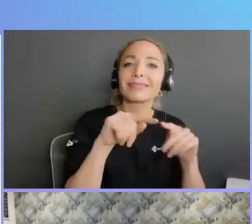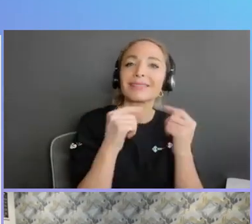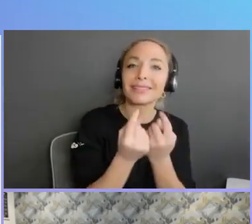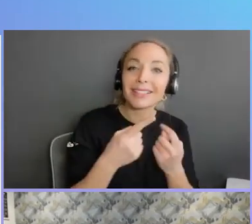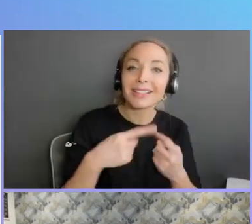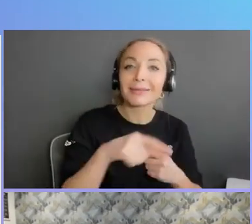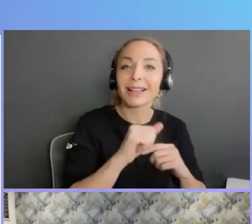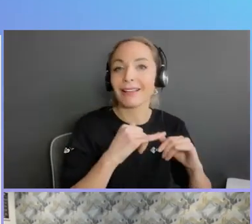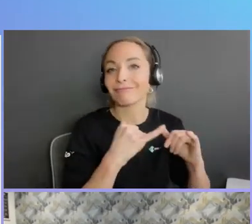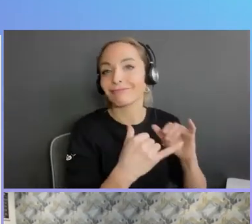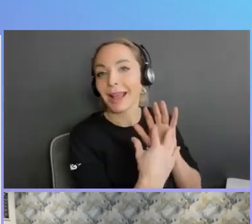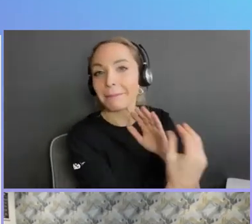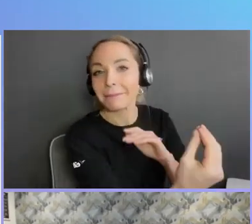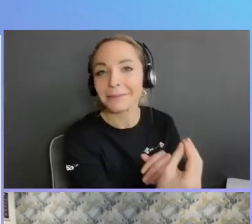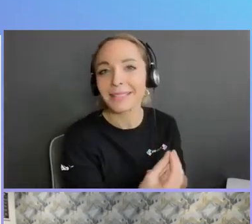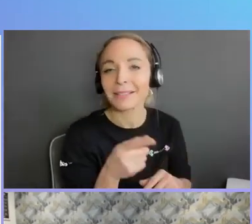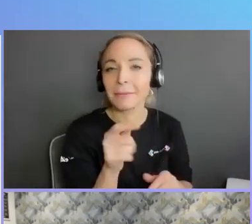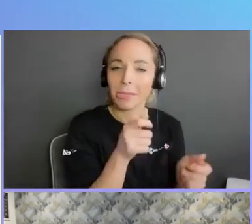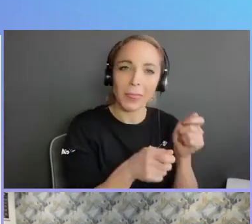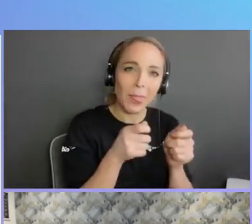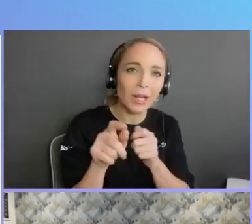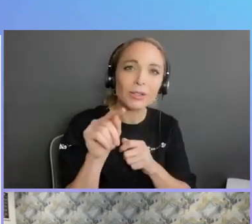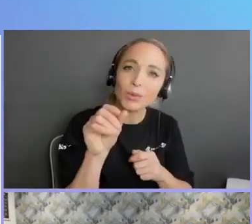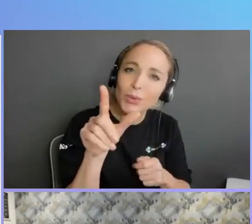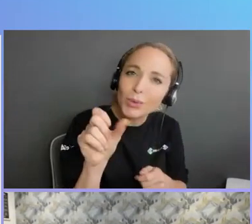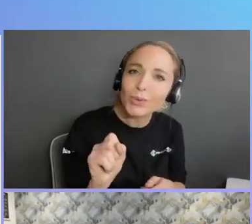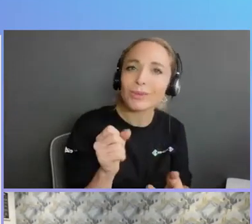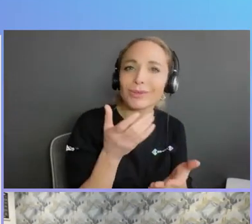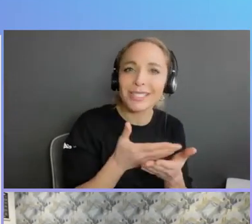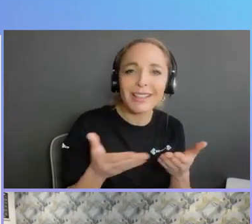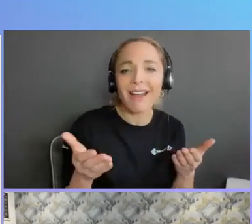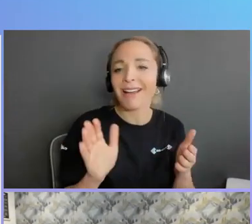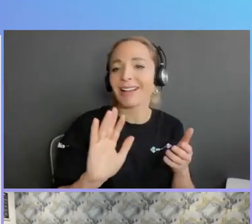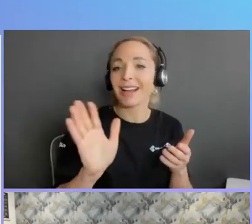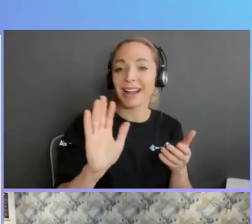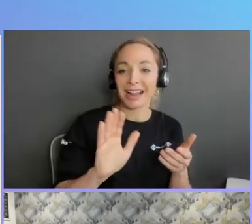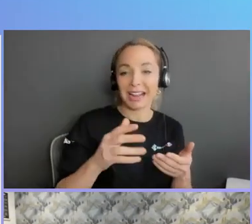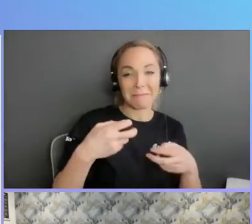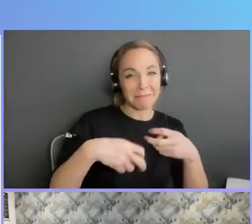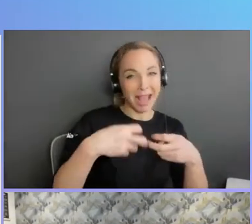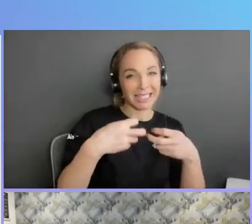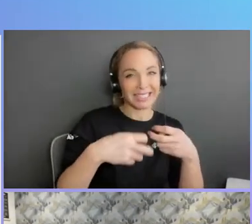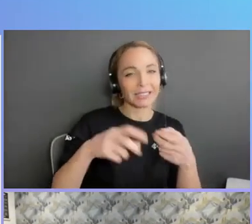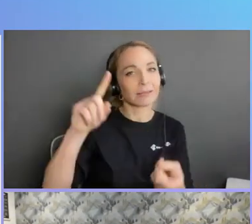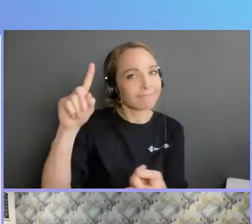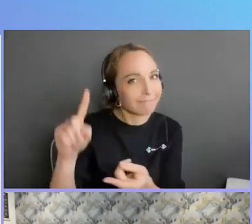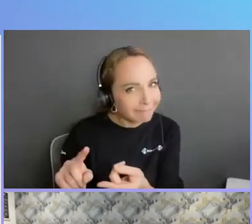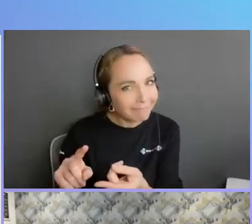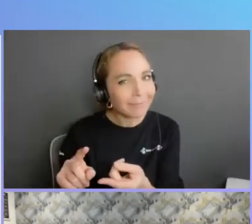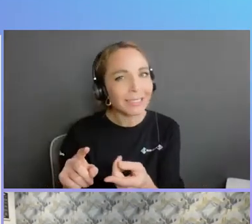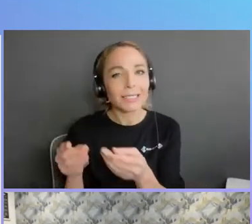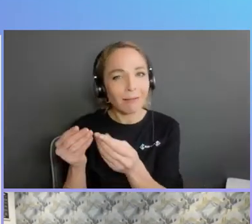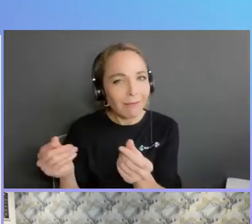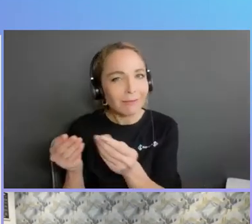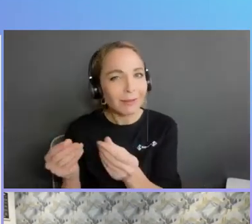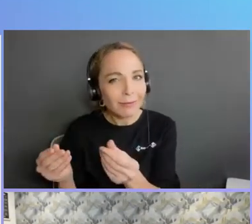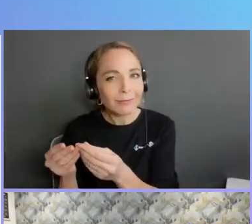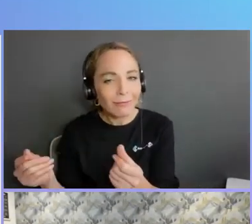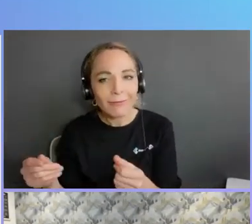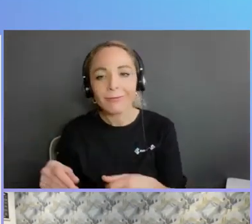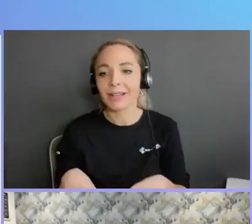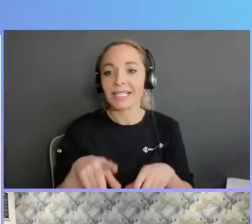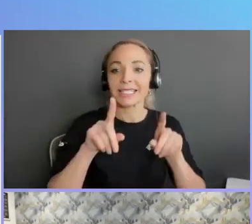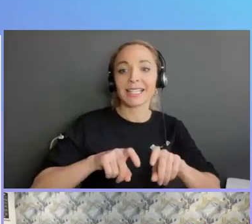tools that you have. Try to eliminate bugs, apply the feedback that you get, test the user flows,